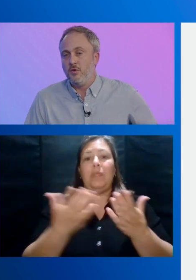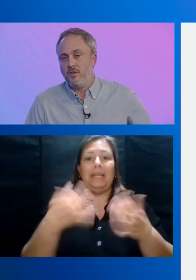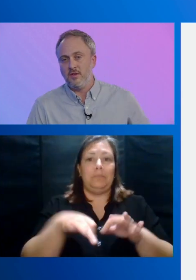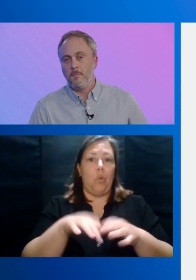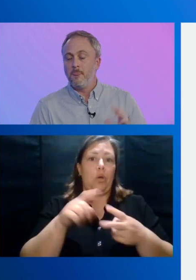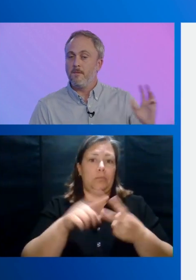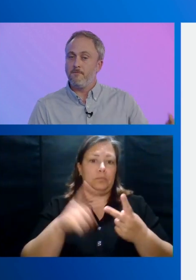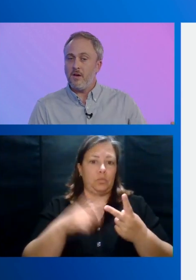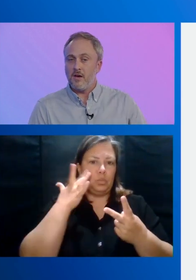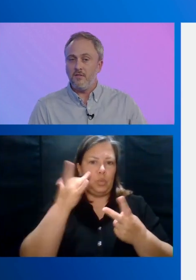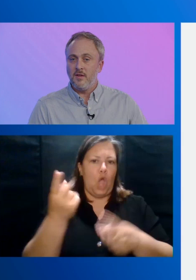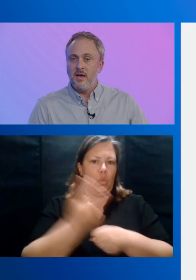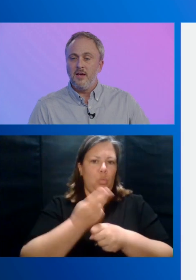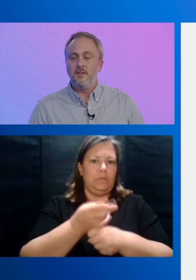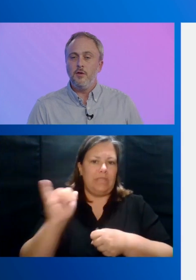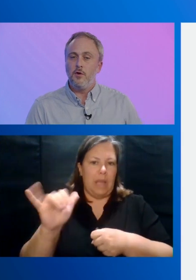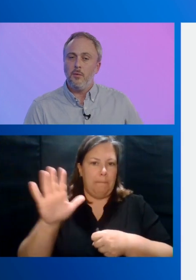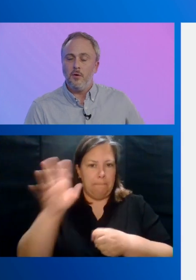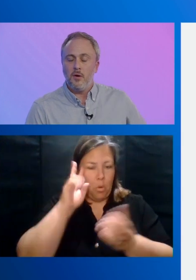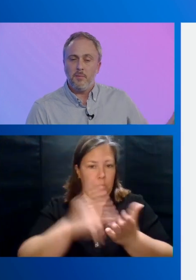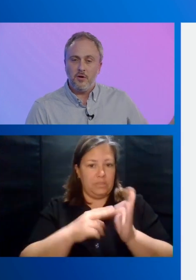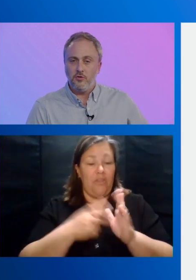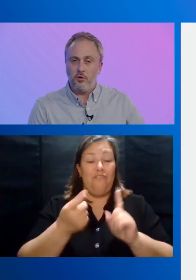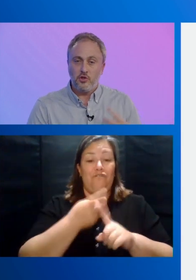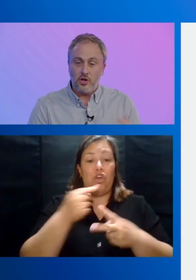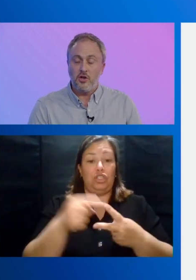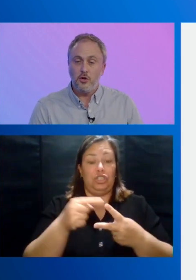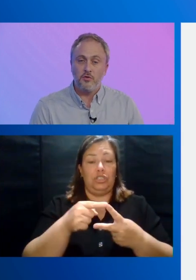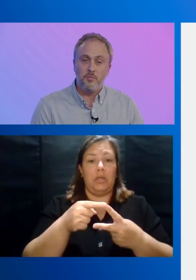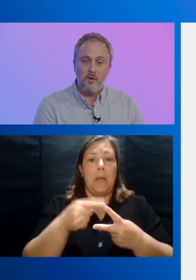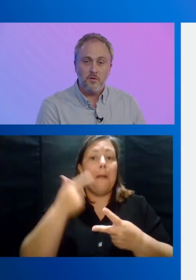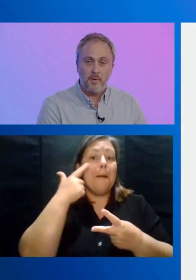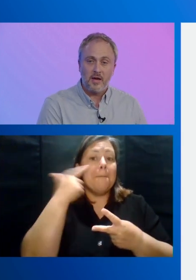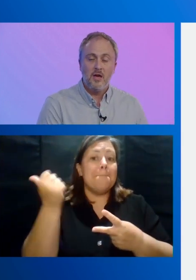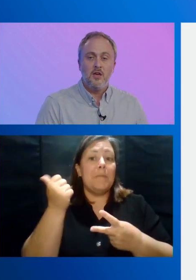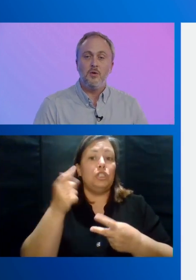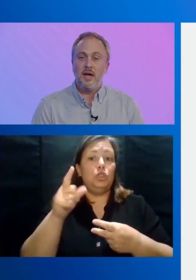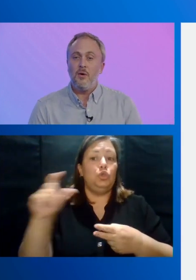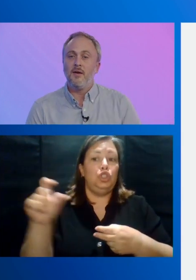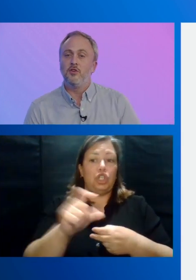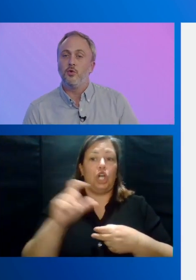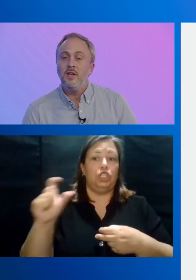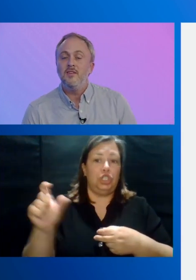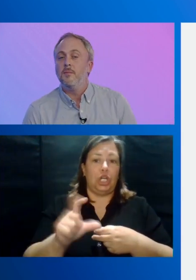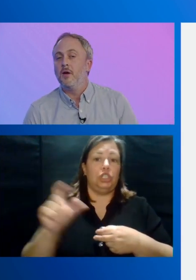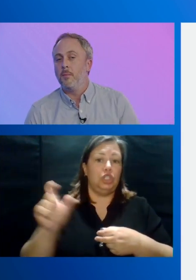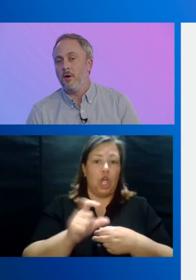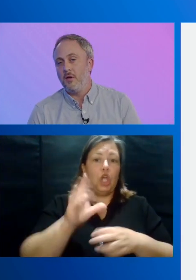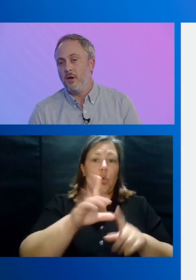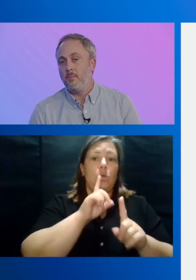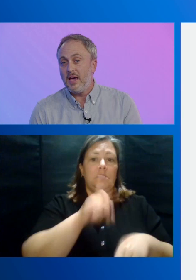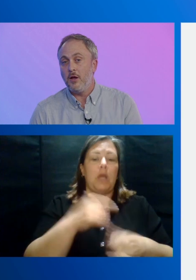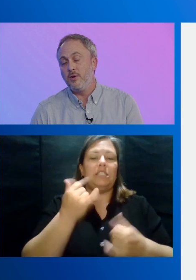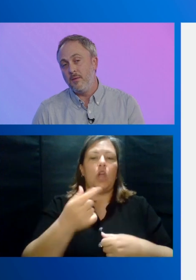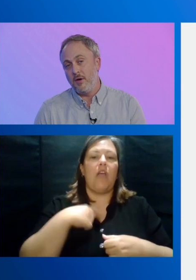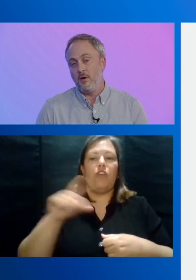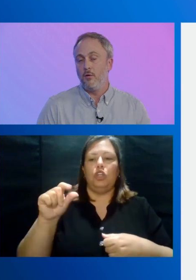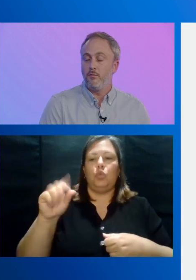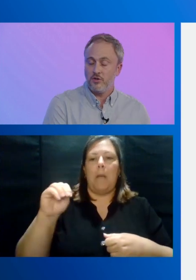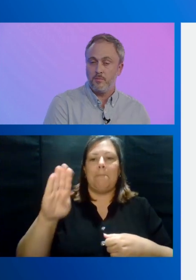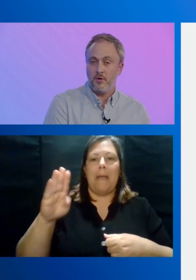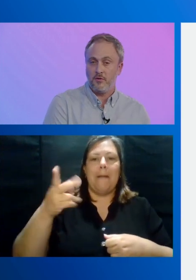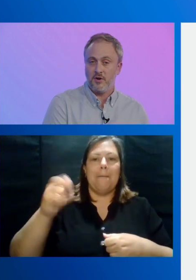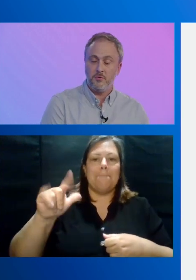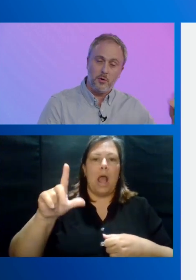you would use this. The first is that because you're chunking your response back, you now have a 20 megabyte payload limit